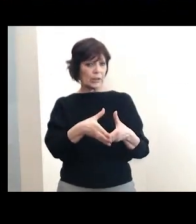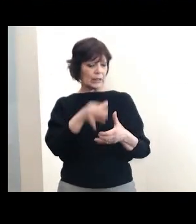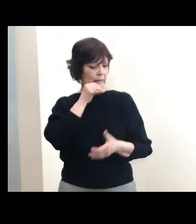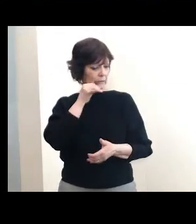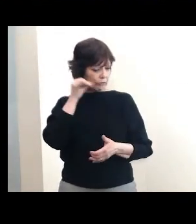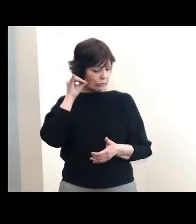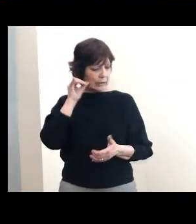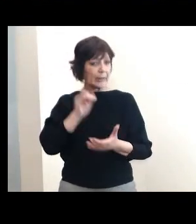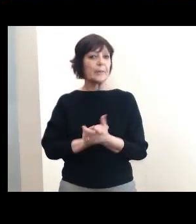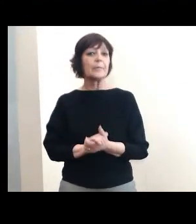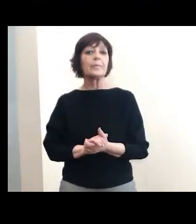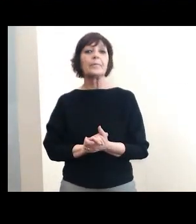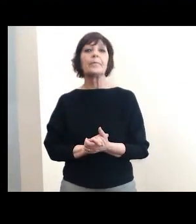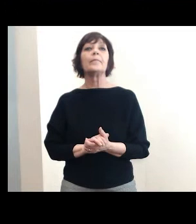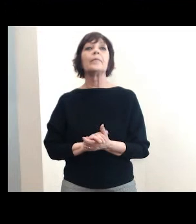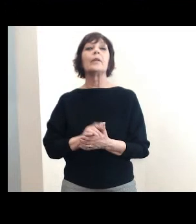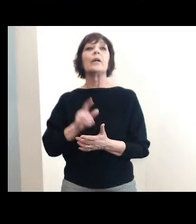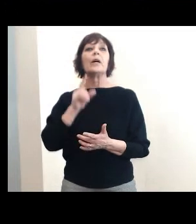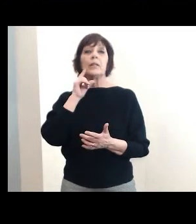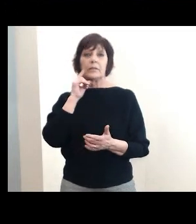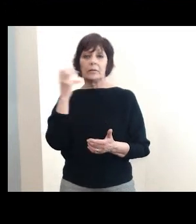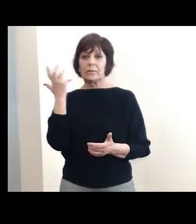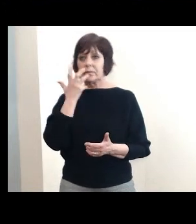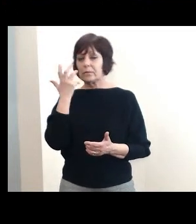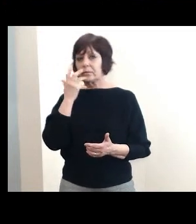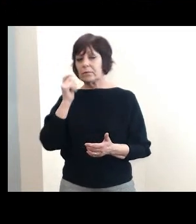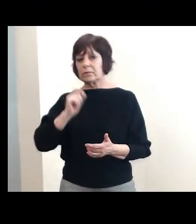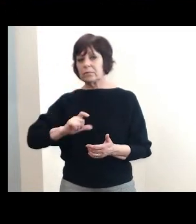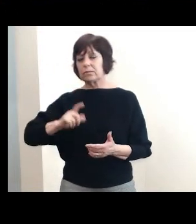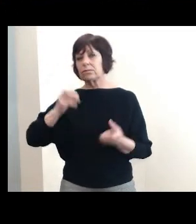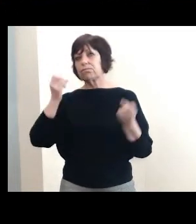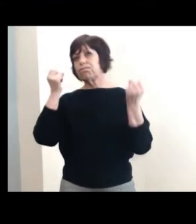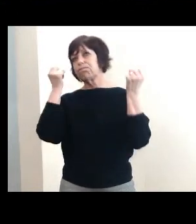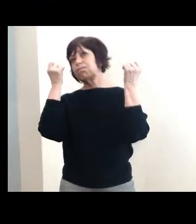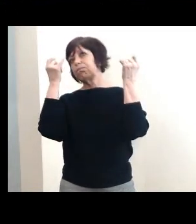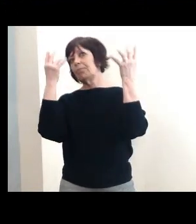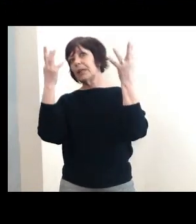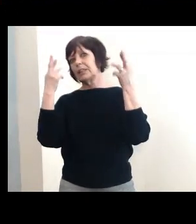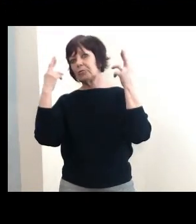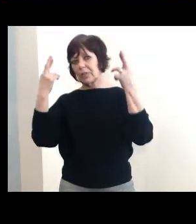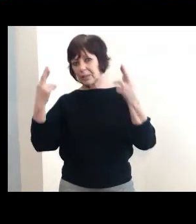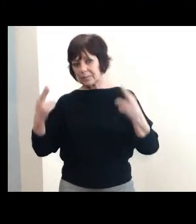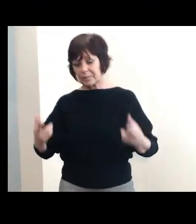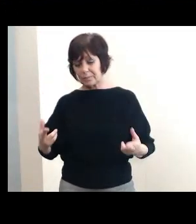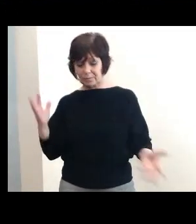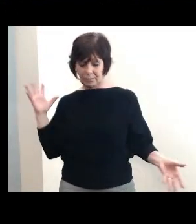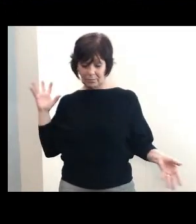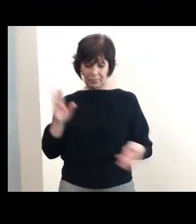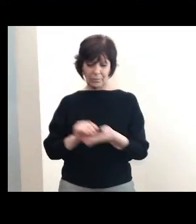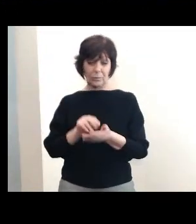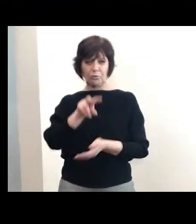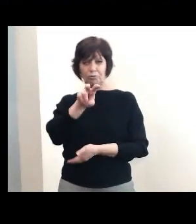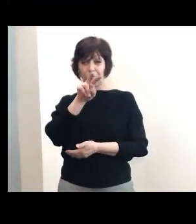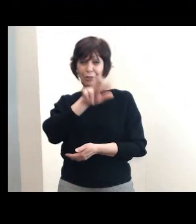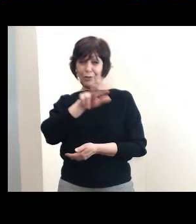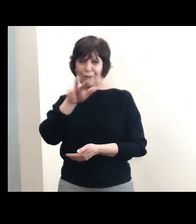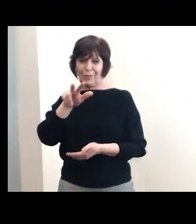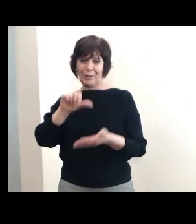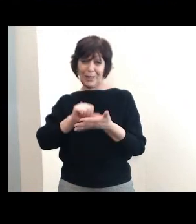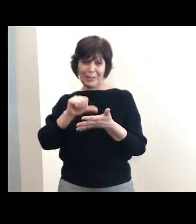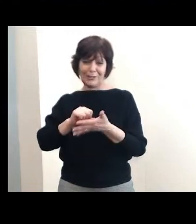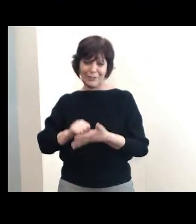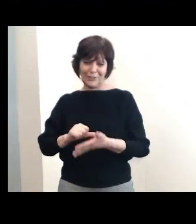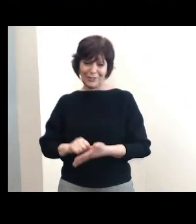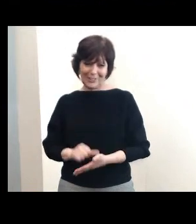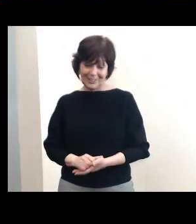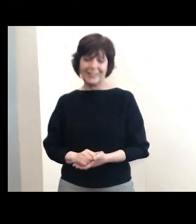yesterday, and it is voluminous. There are dozens of recommendations, and the entire report is 233 pages when you include